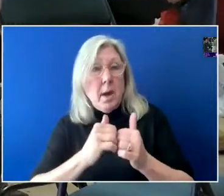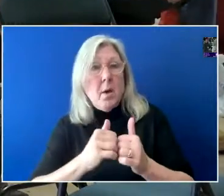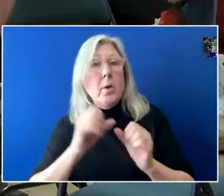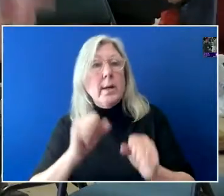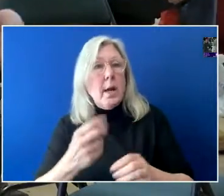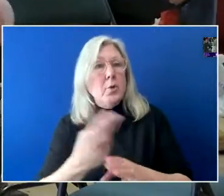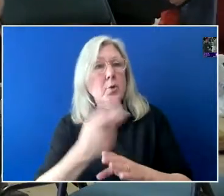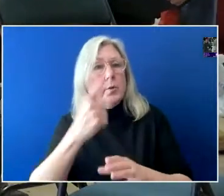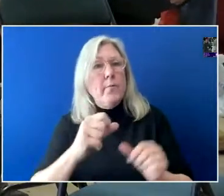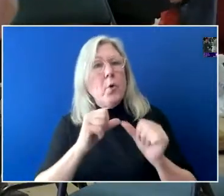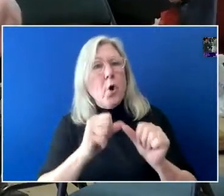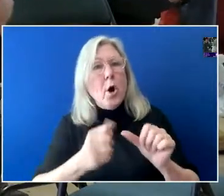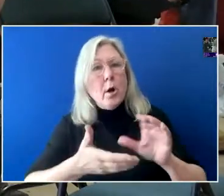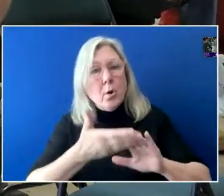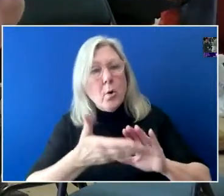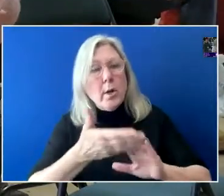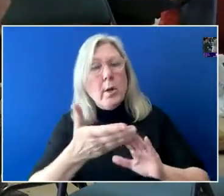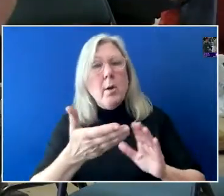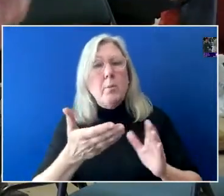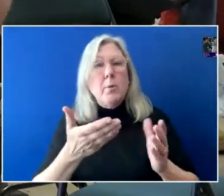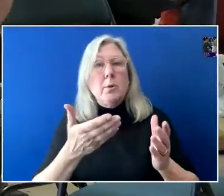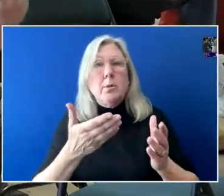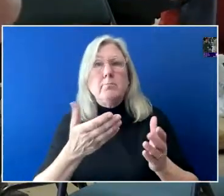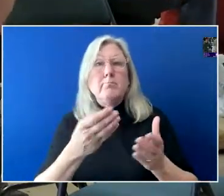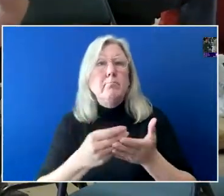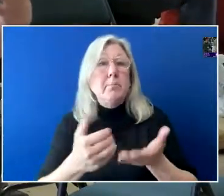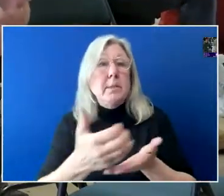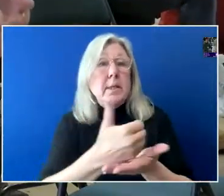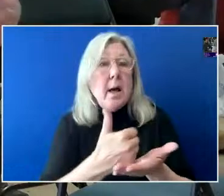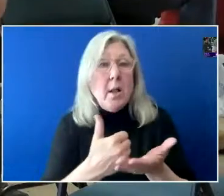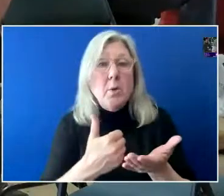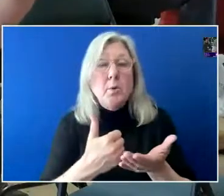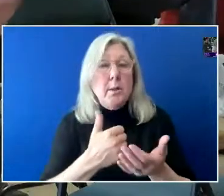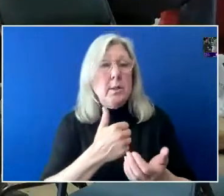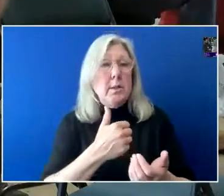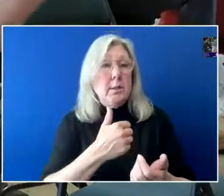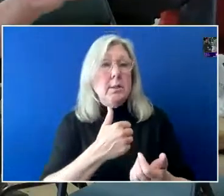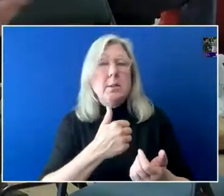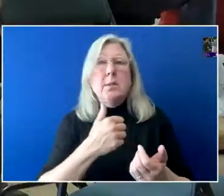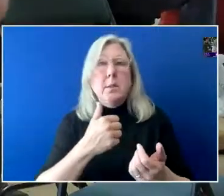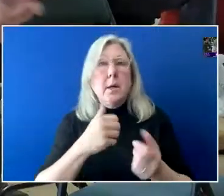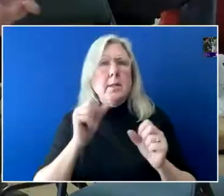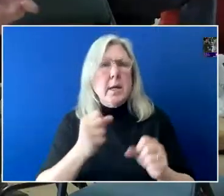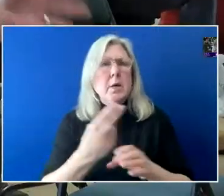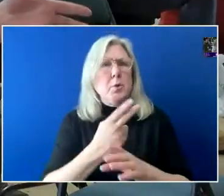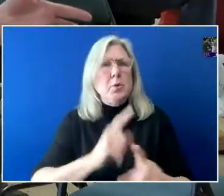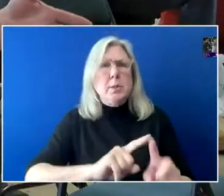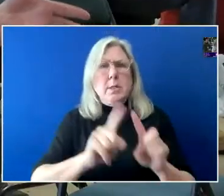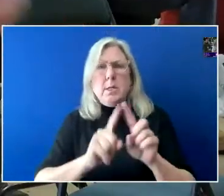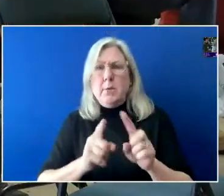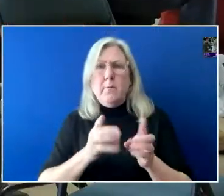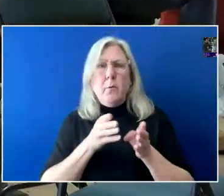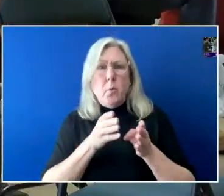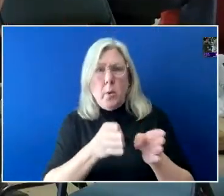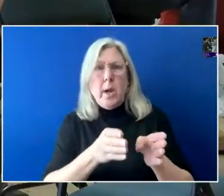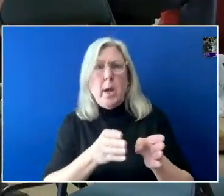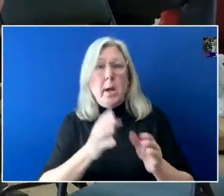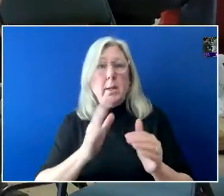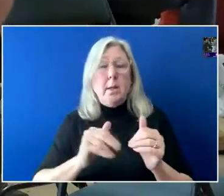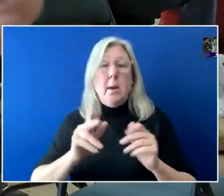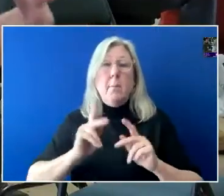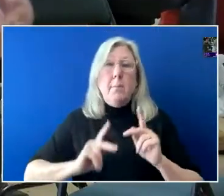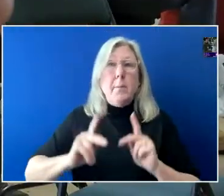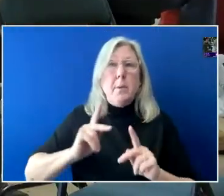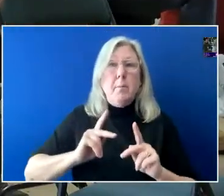operations salaries all of that stuff so they can actually use it um in a different way than people